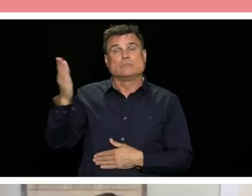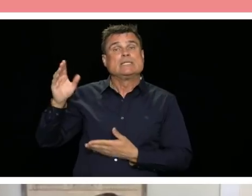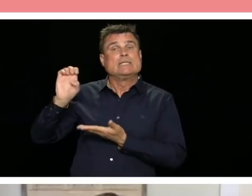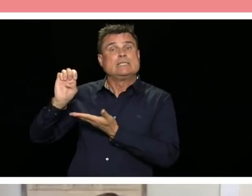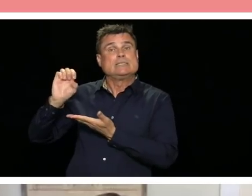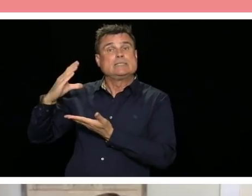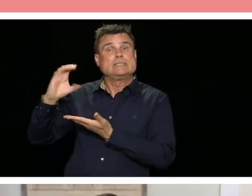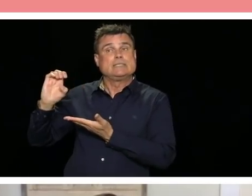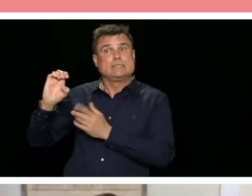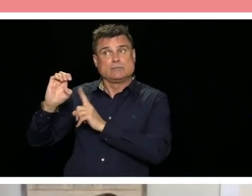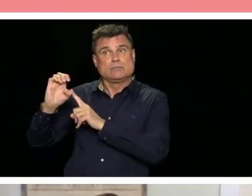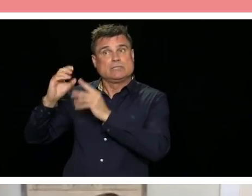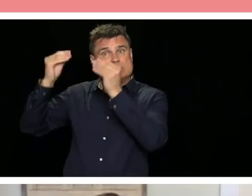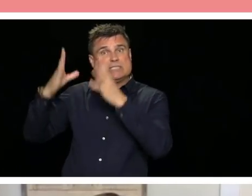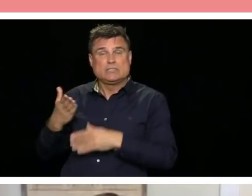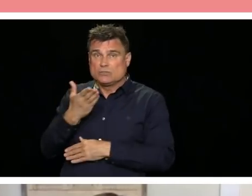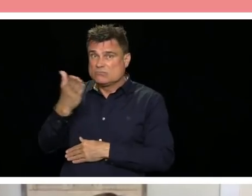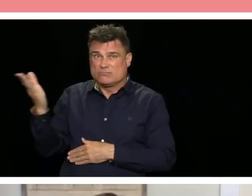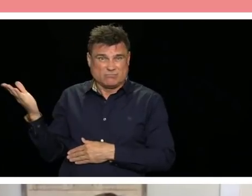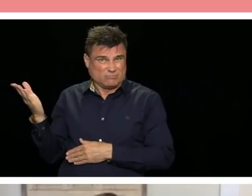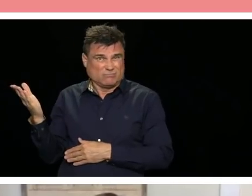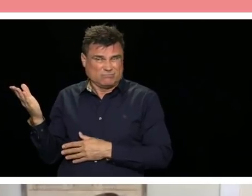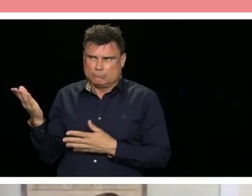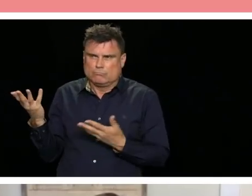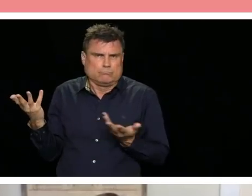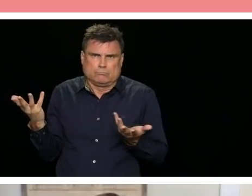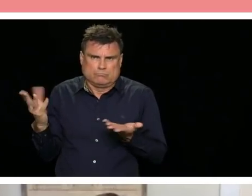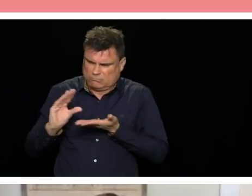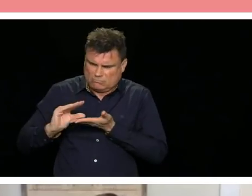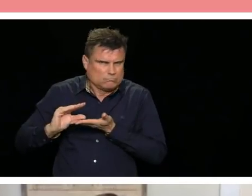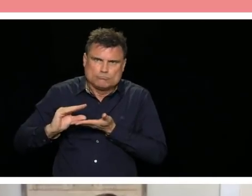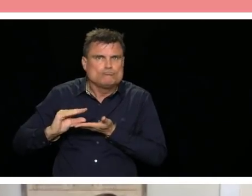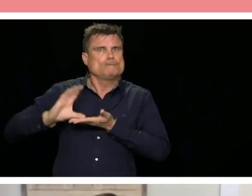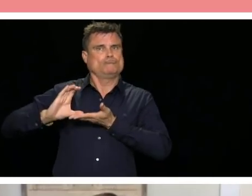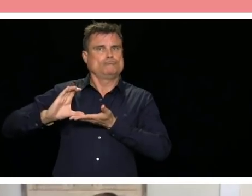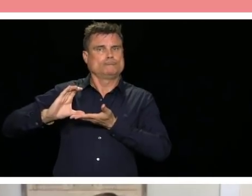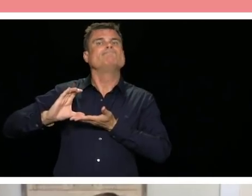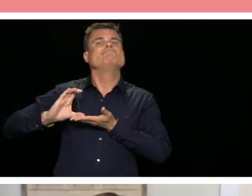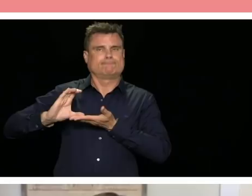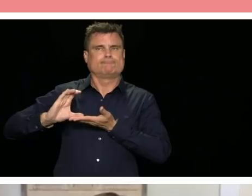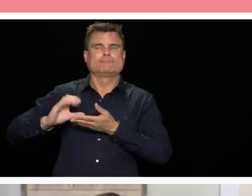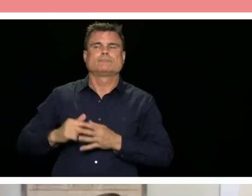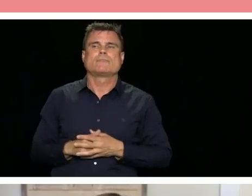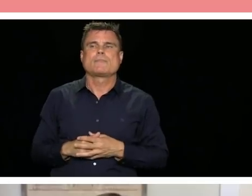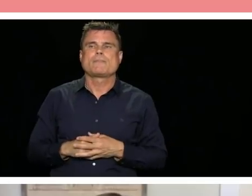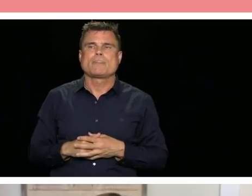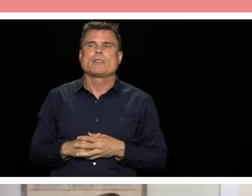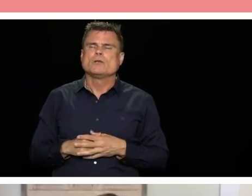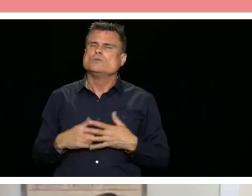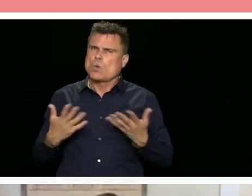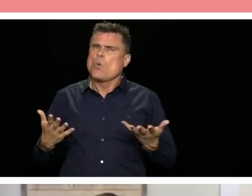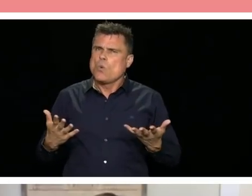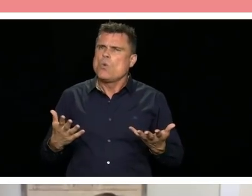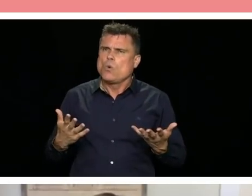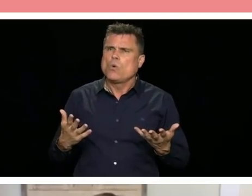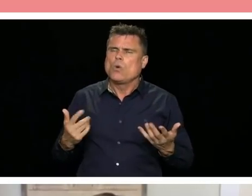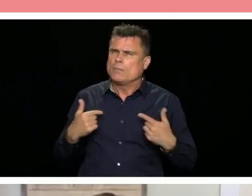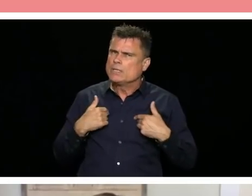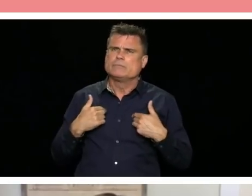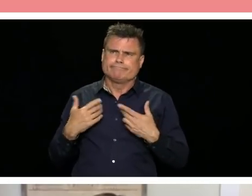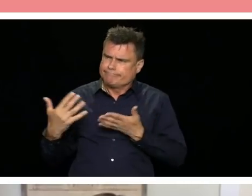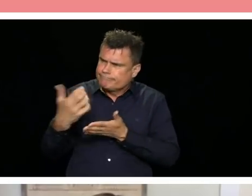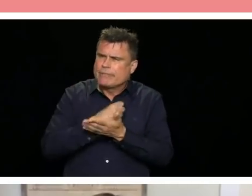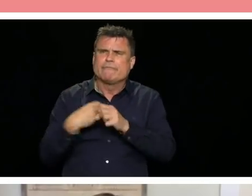with you. I've got a lot of feedback from great organizations like Early Childhood Educators BC, who's given us a lot of good input and